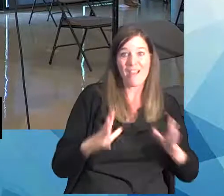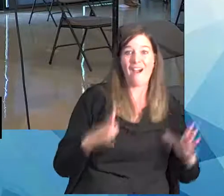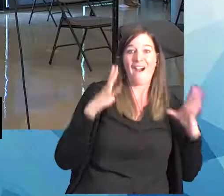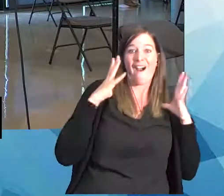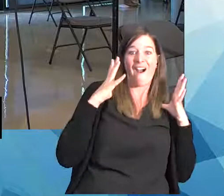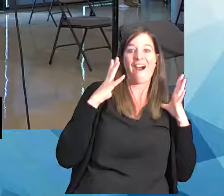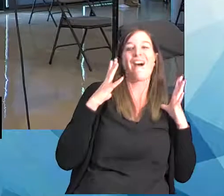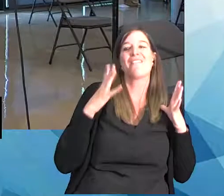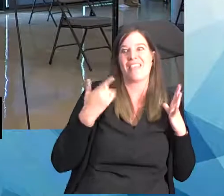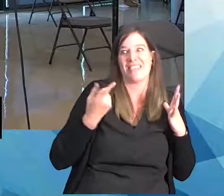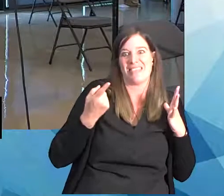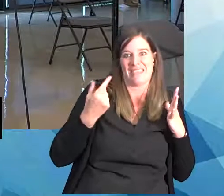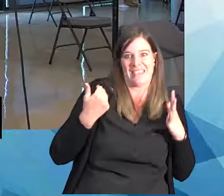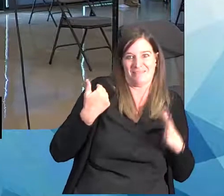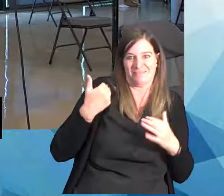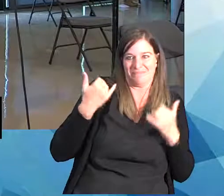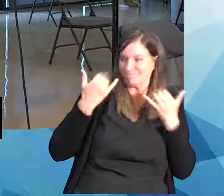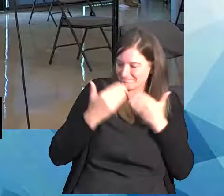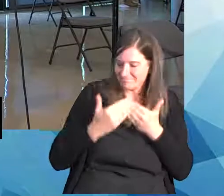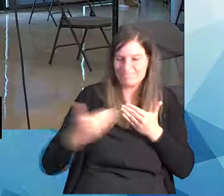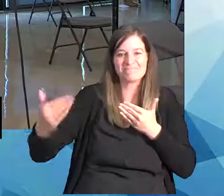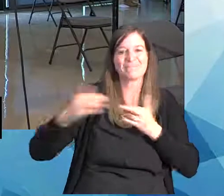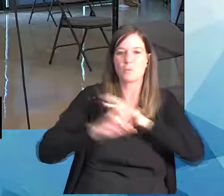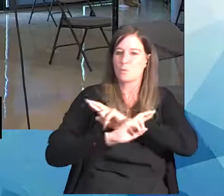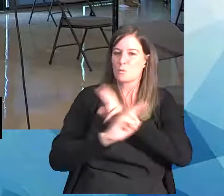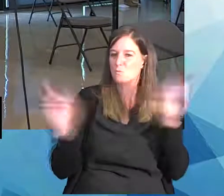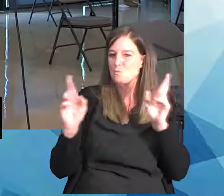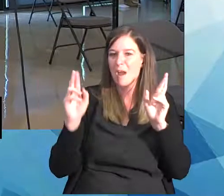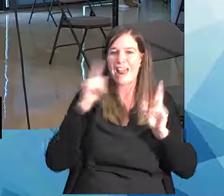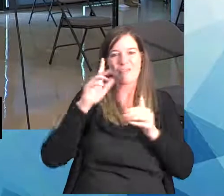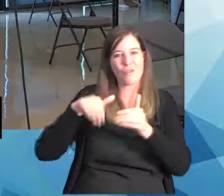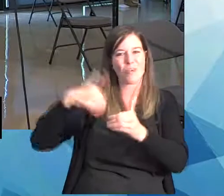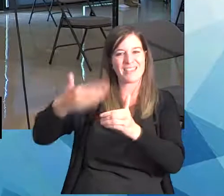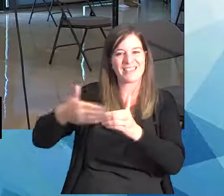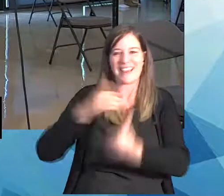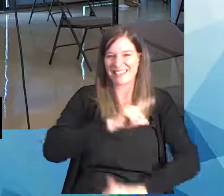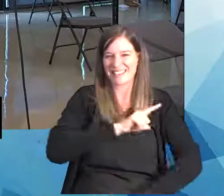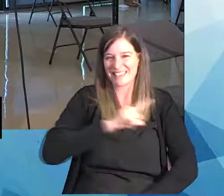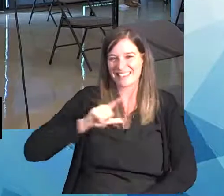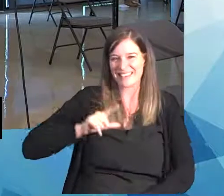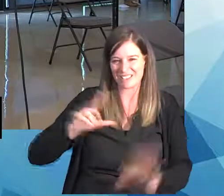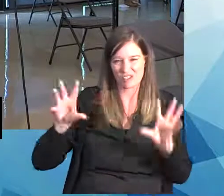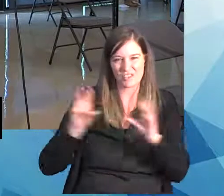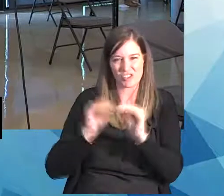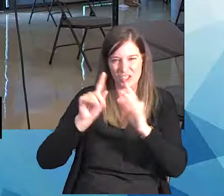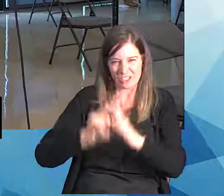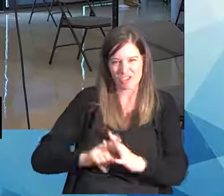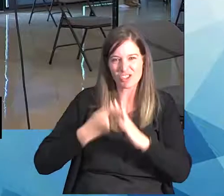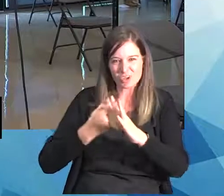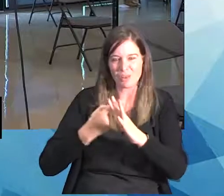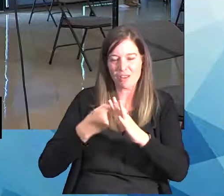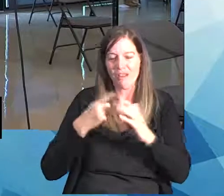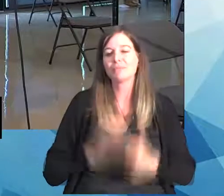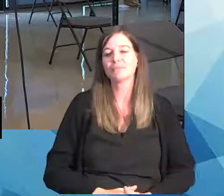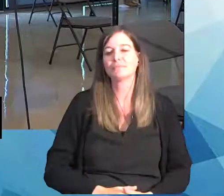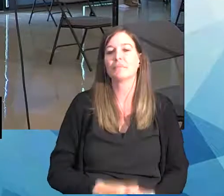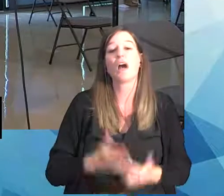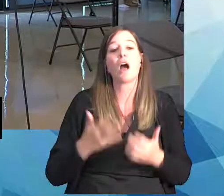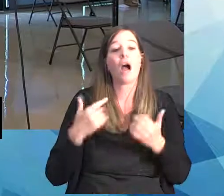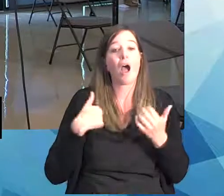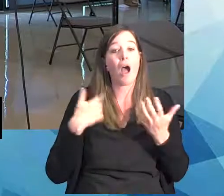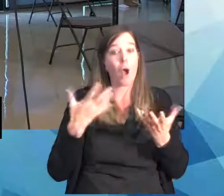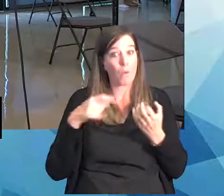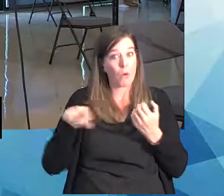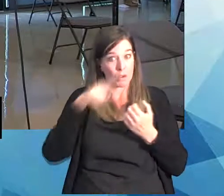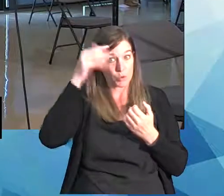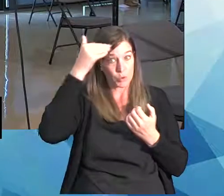preparing for the next legislative session. One item that I would like to note is because the budget